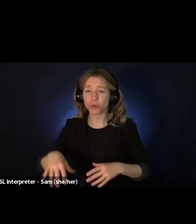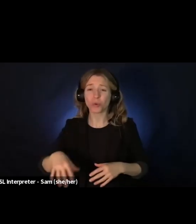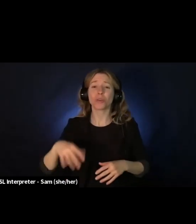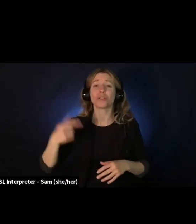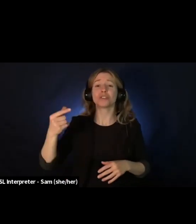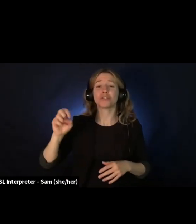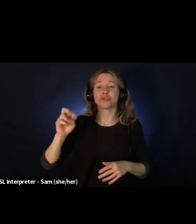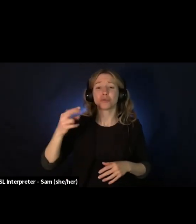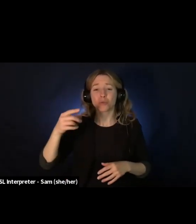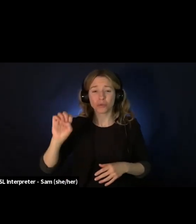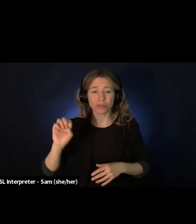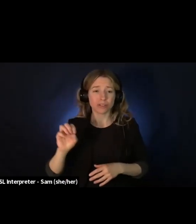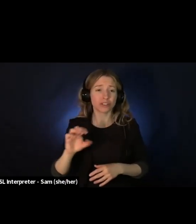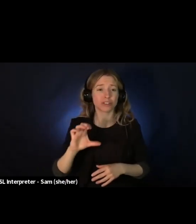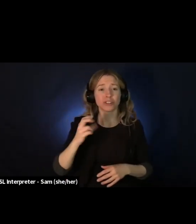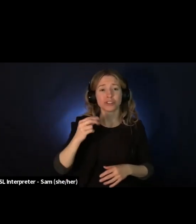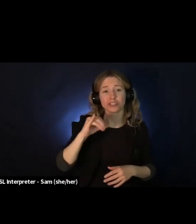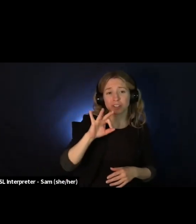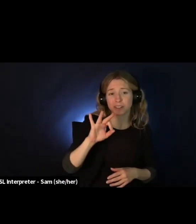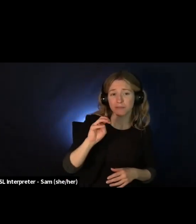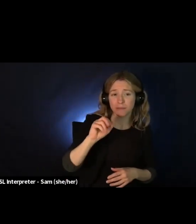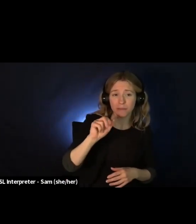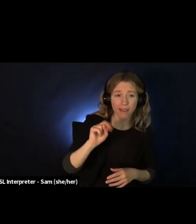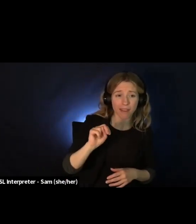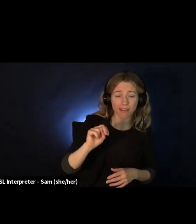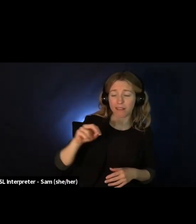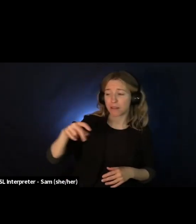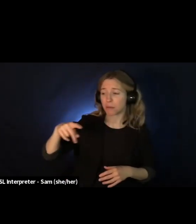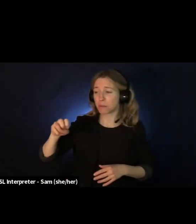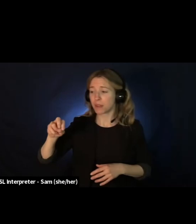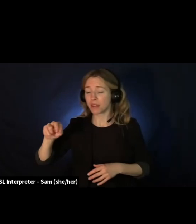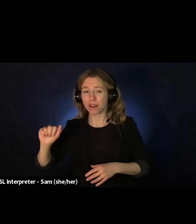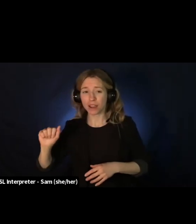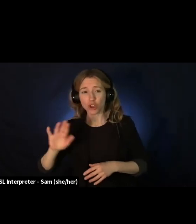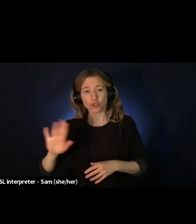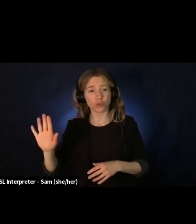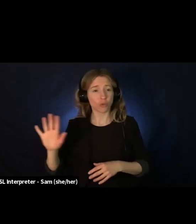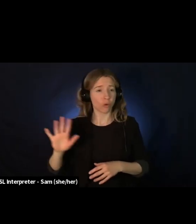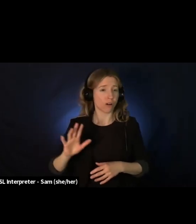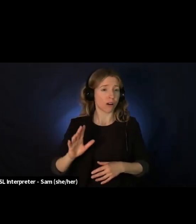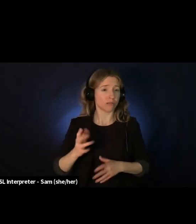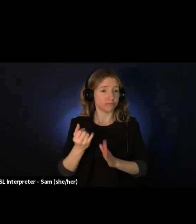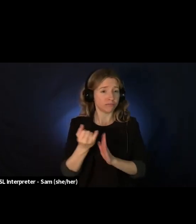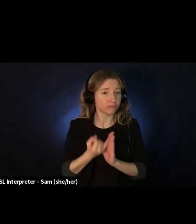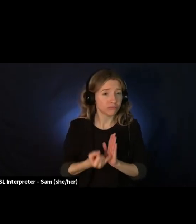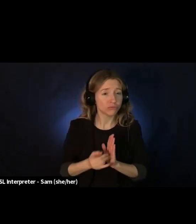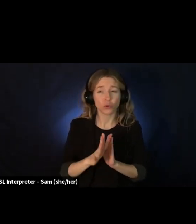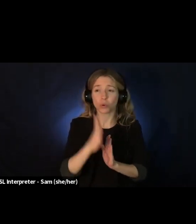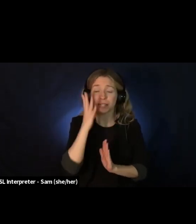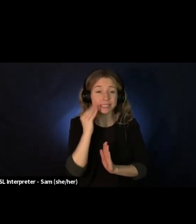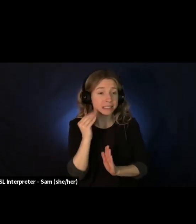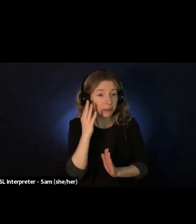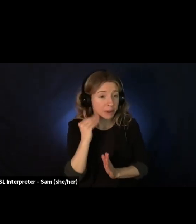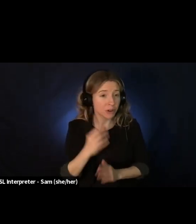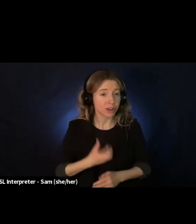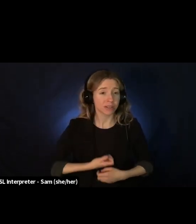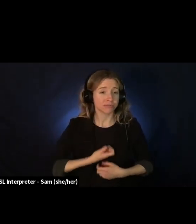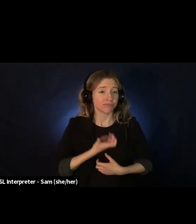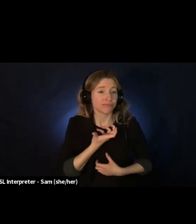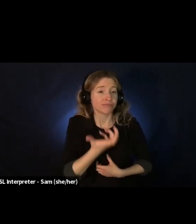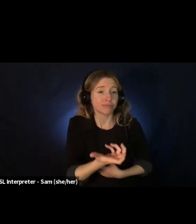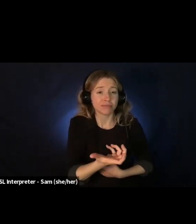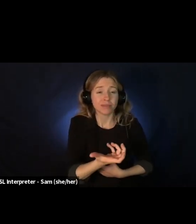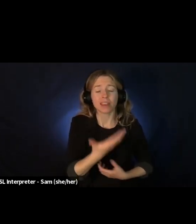Pena for sharing your artistry, your expertise, your stories, and your experiences with us. We are so grateful to you